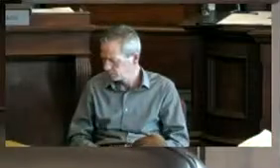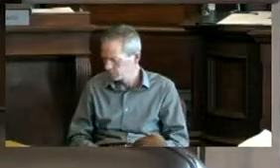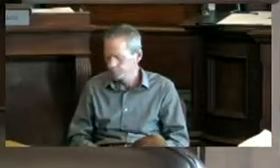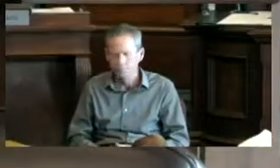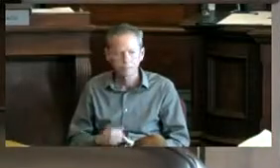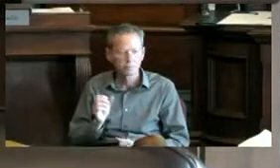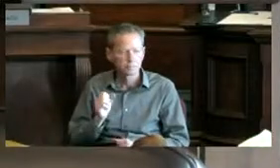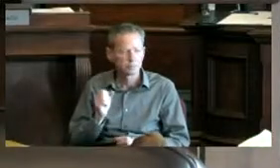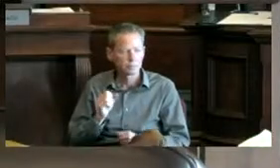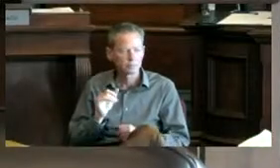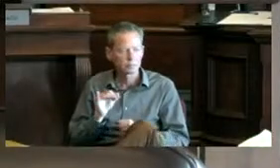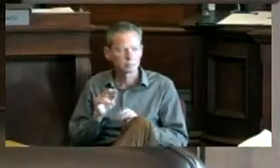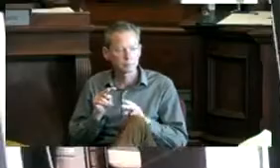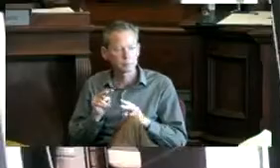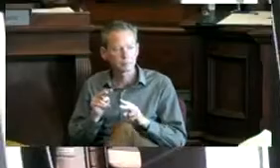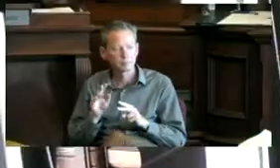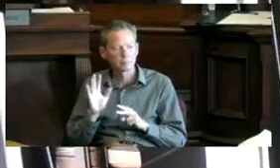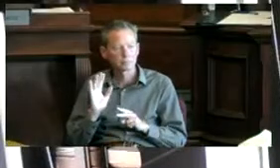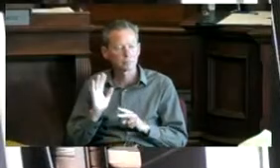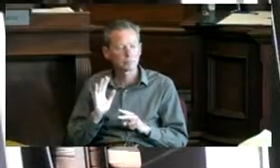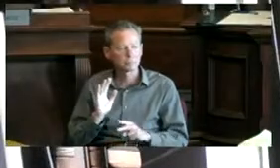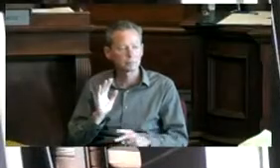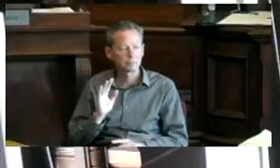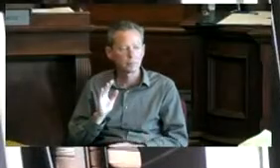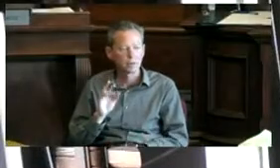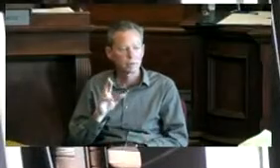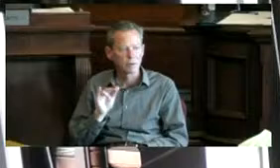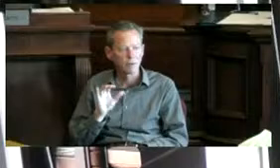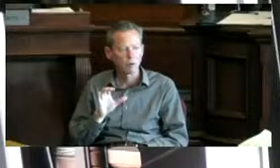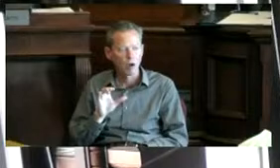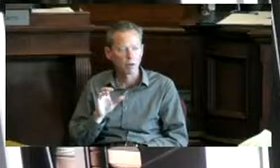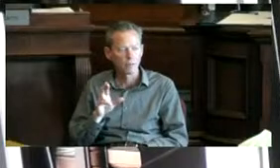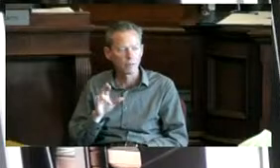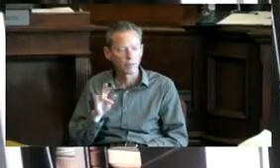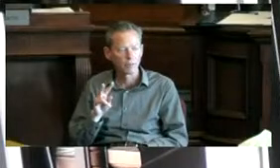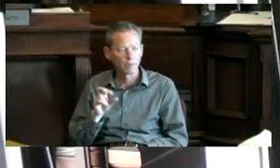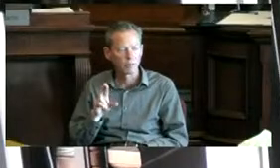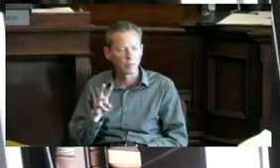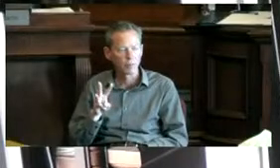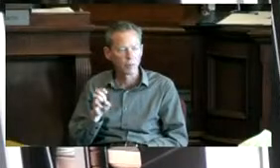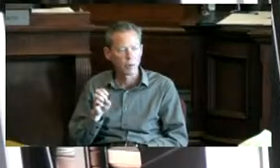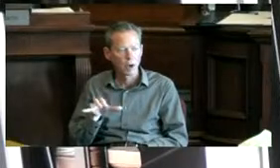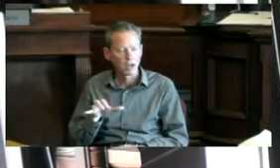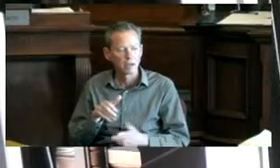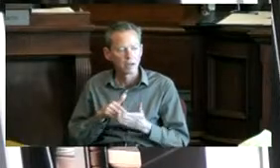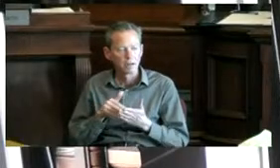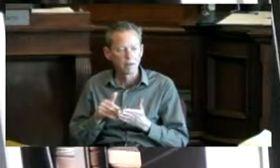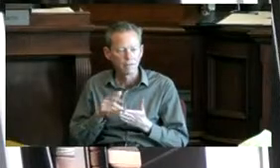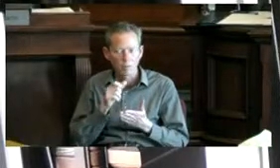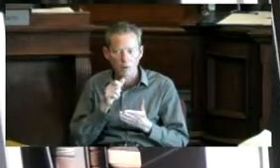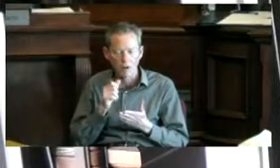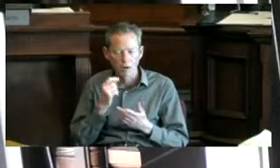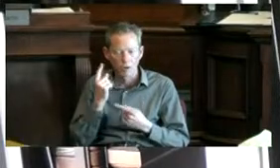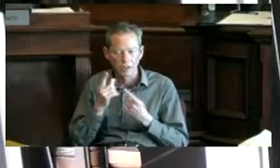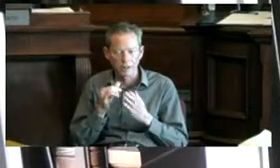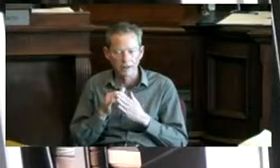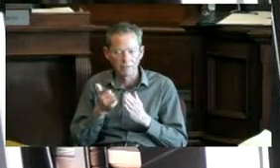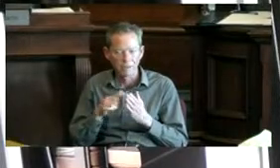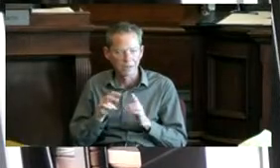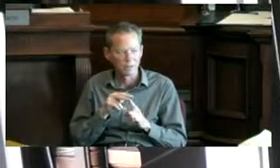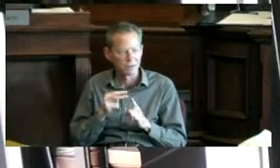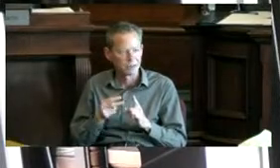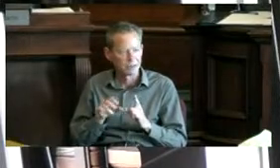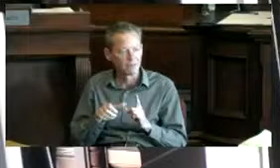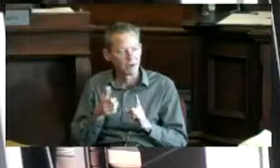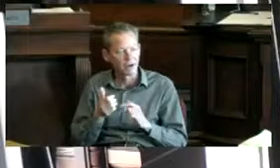Yes, Vice President. If you look, the vacuum oil site is part of Rock the Riverway. So in a lot of cases, we're not looking at them from any perspective